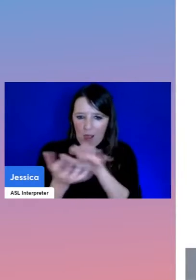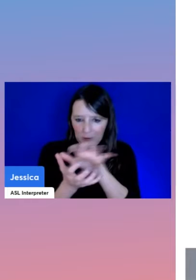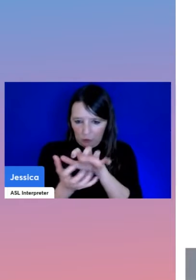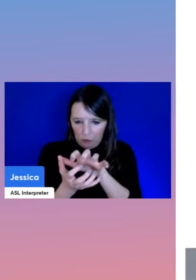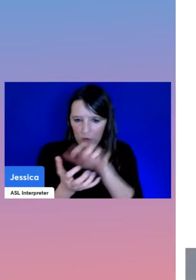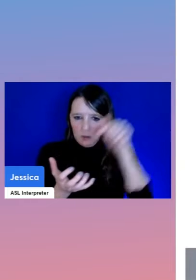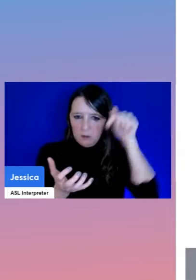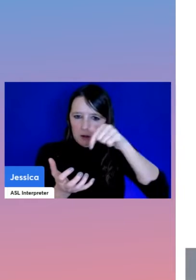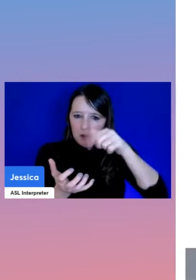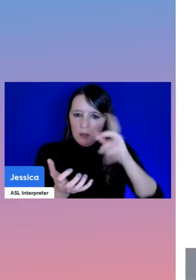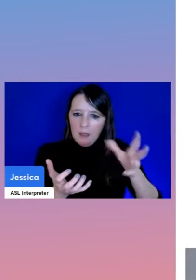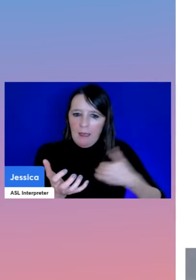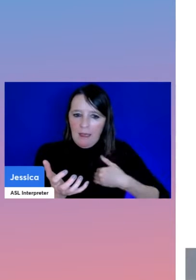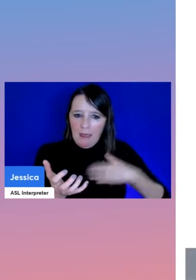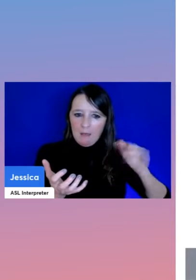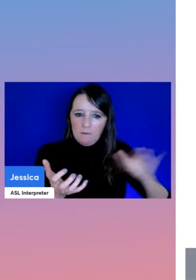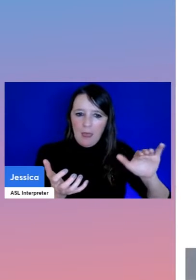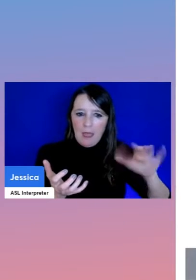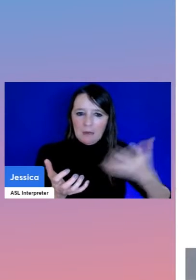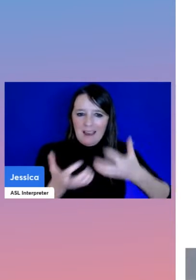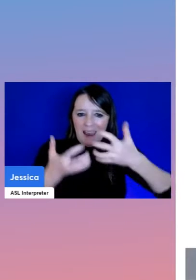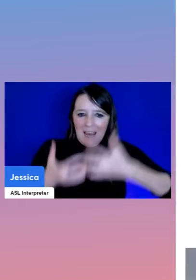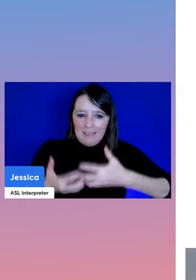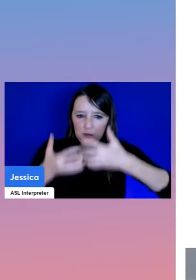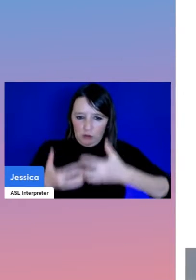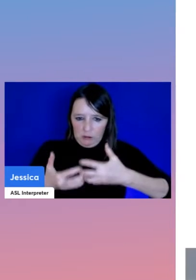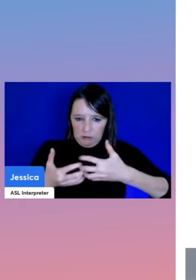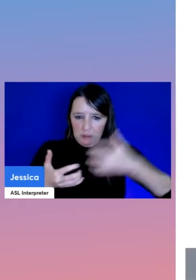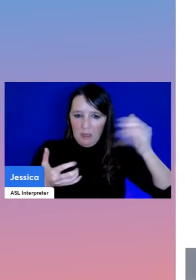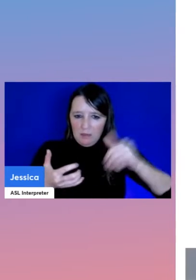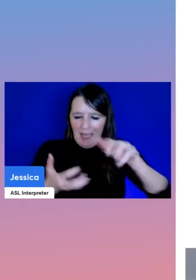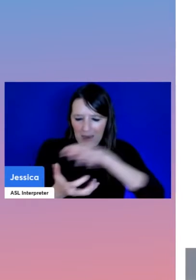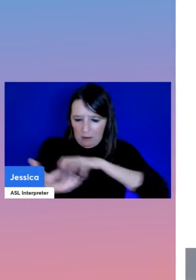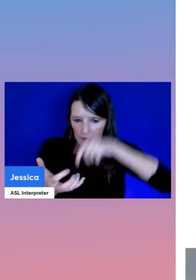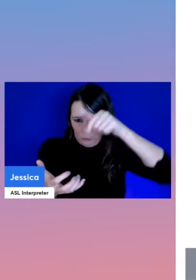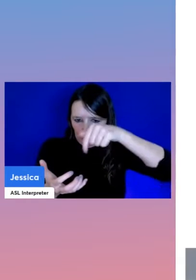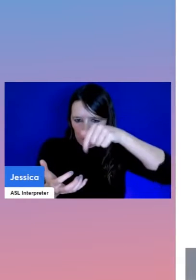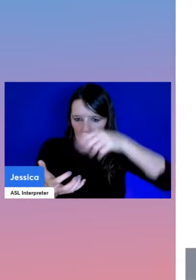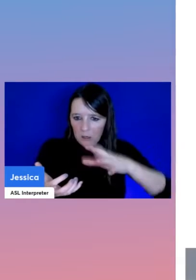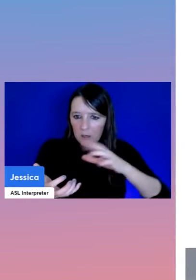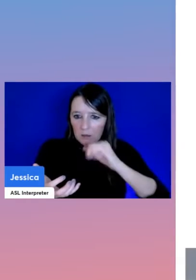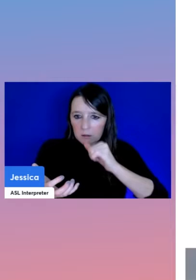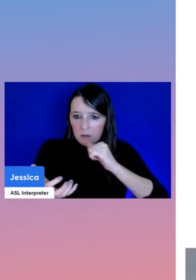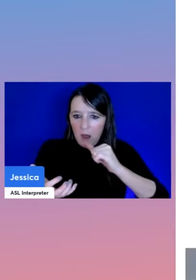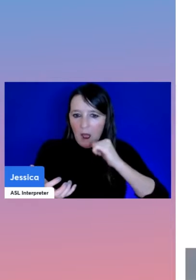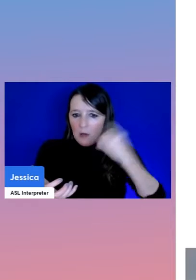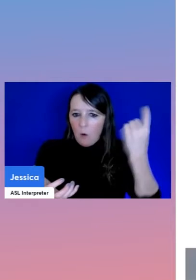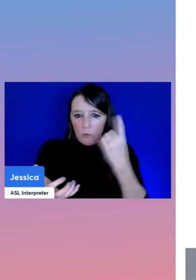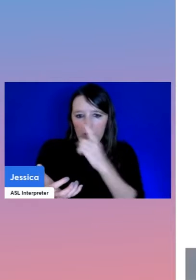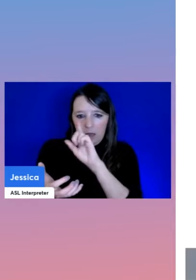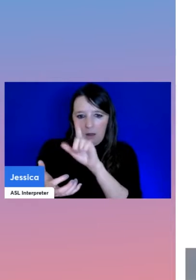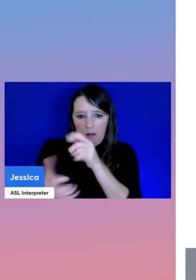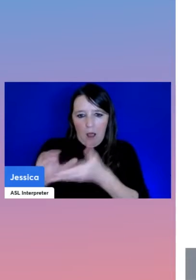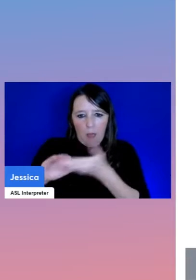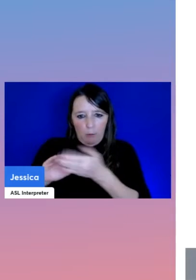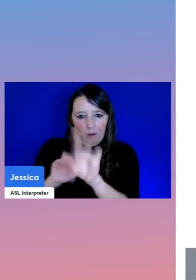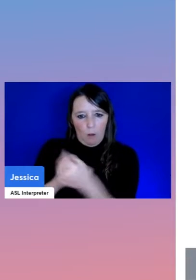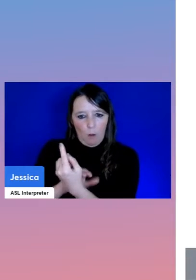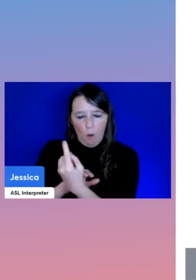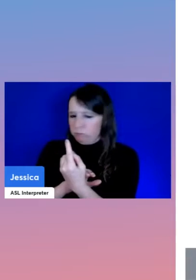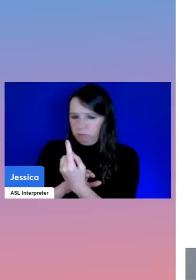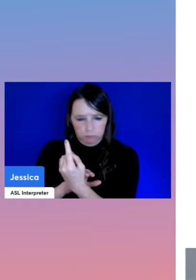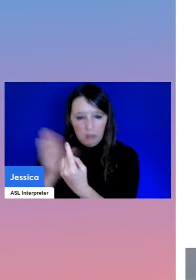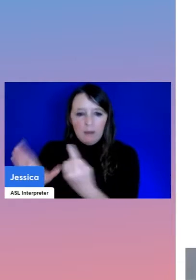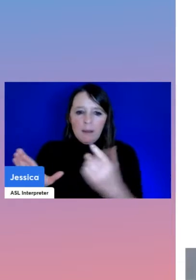the Transit Secrets engine. This cluster doesn't operate in isolation. It relies on the central